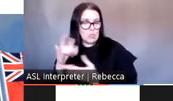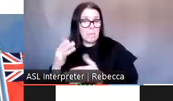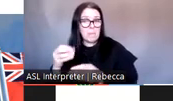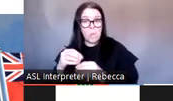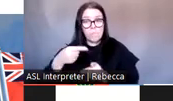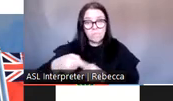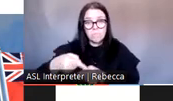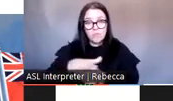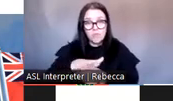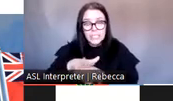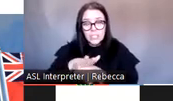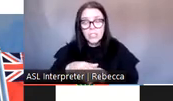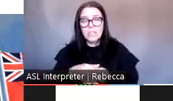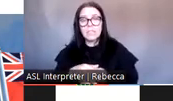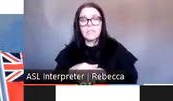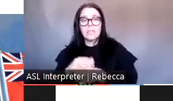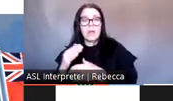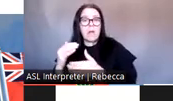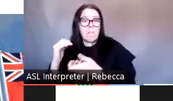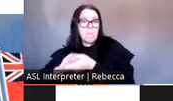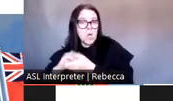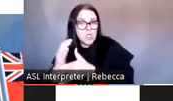needs, partnerships,